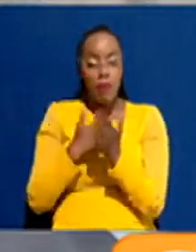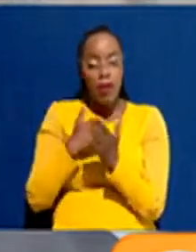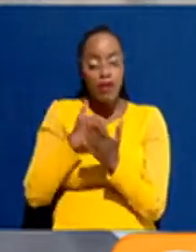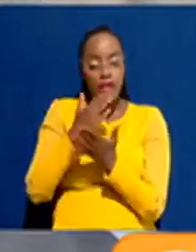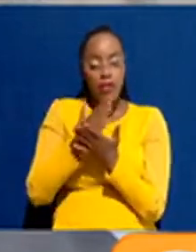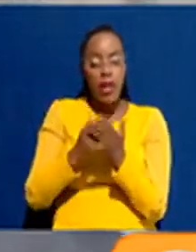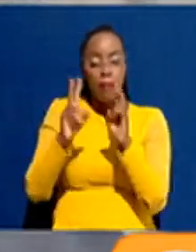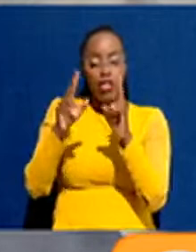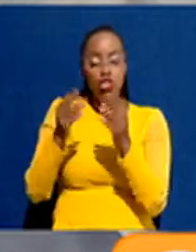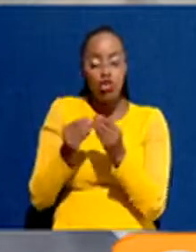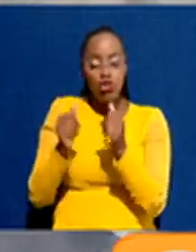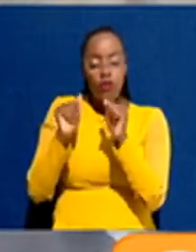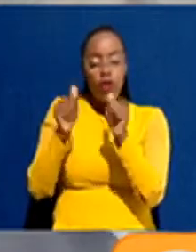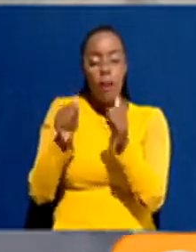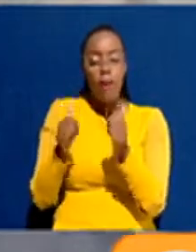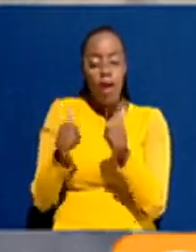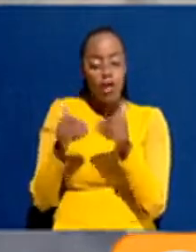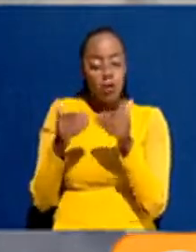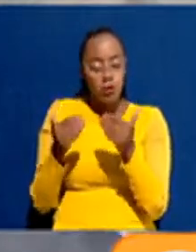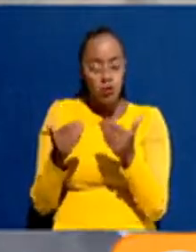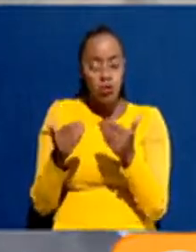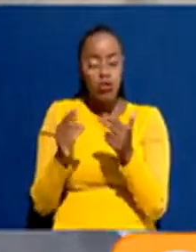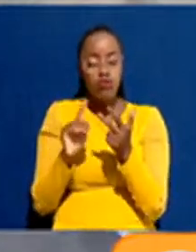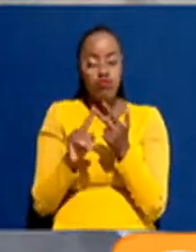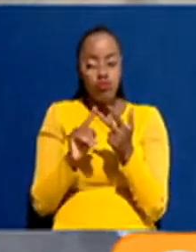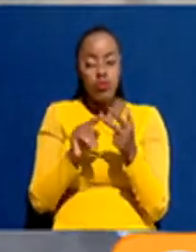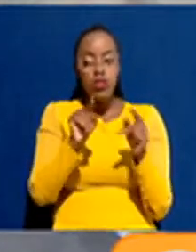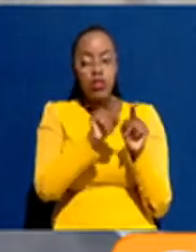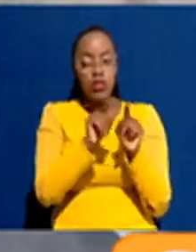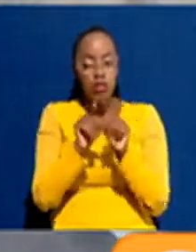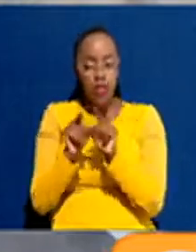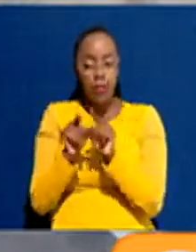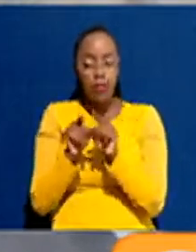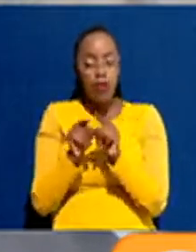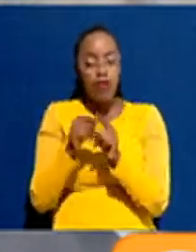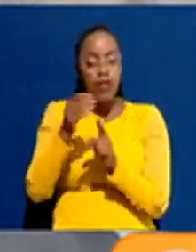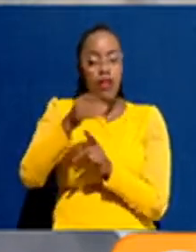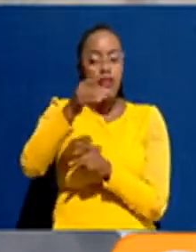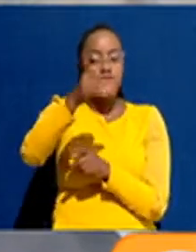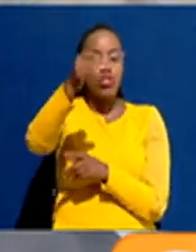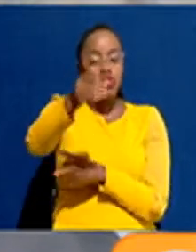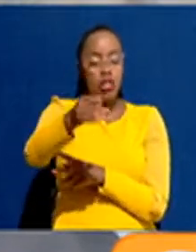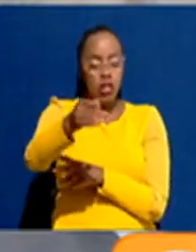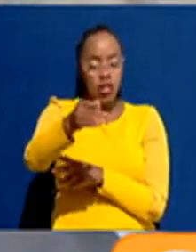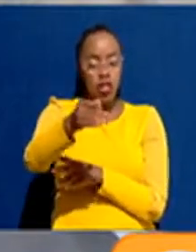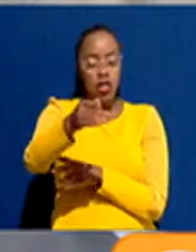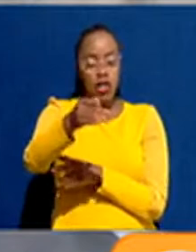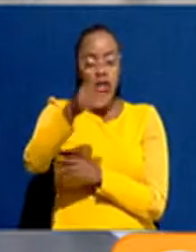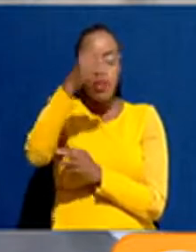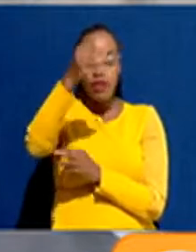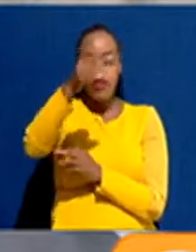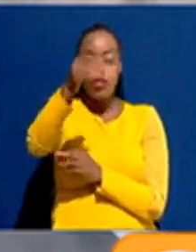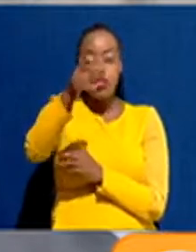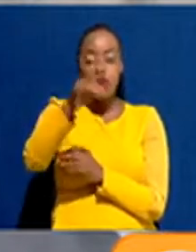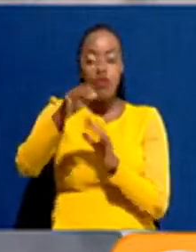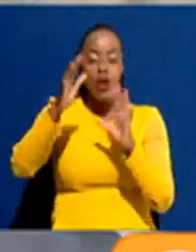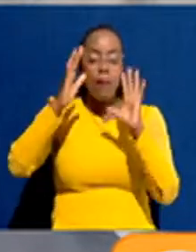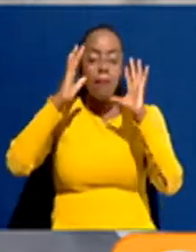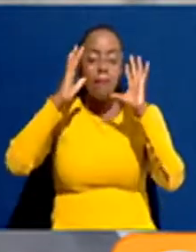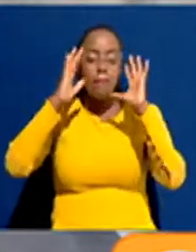pending issues that were not properly addressed, and the future of the